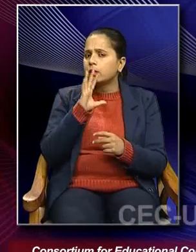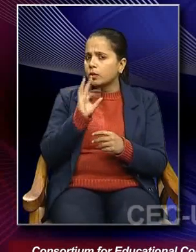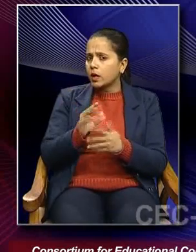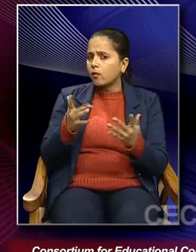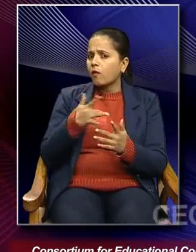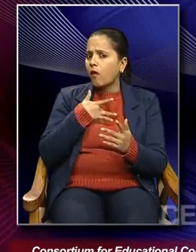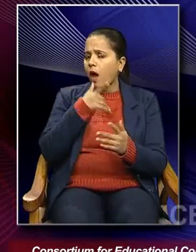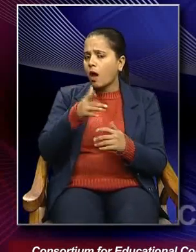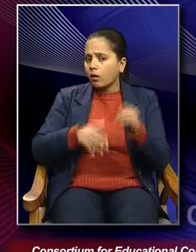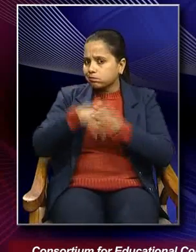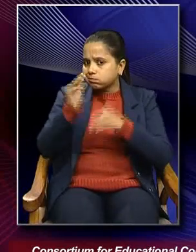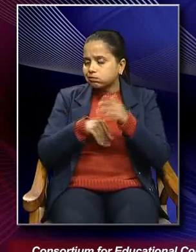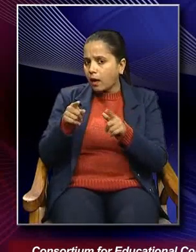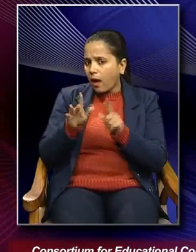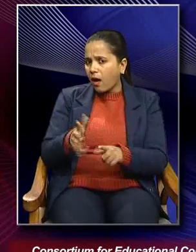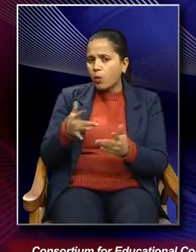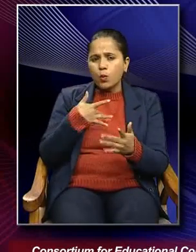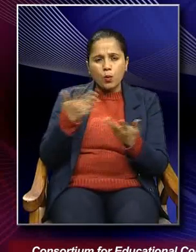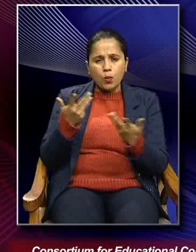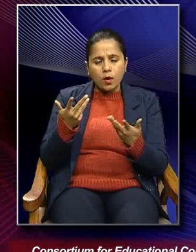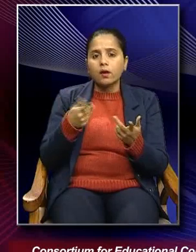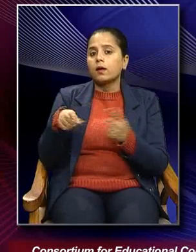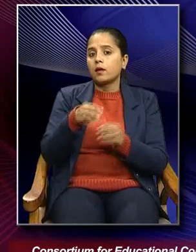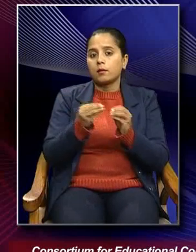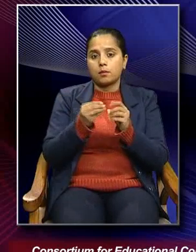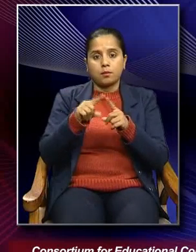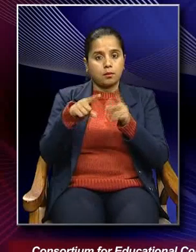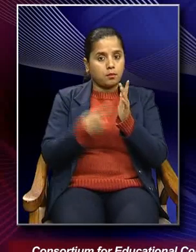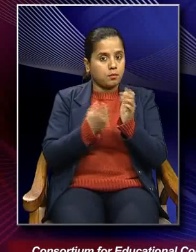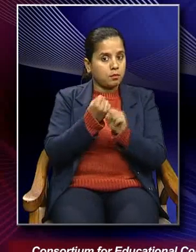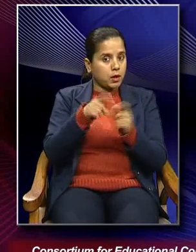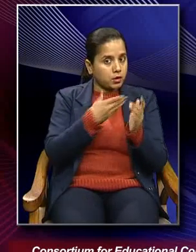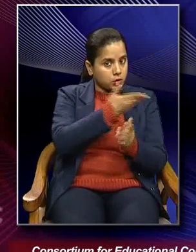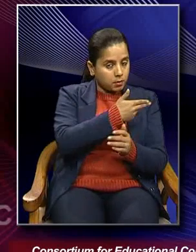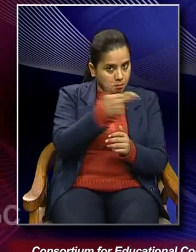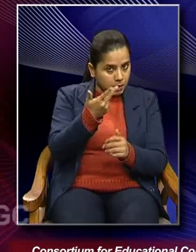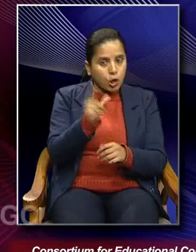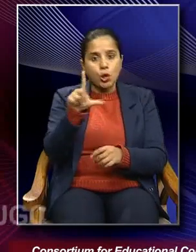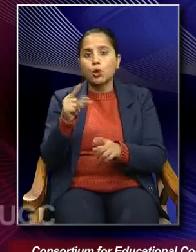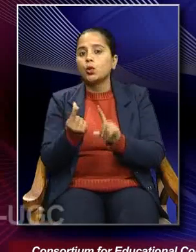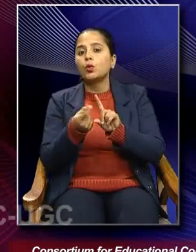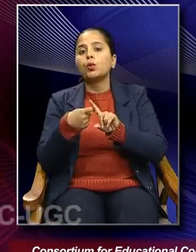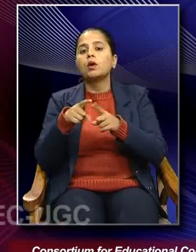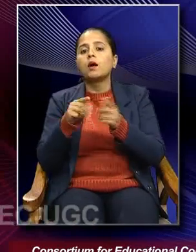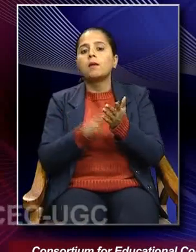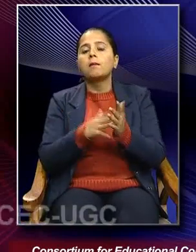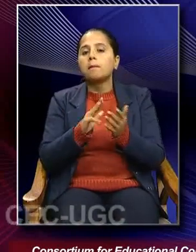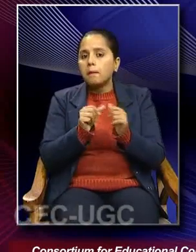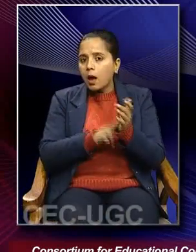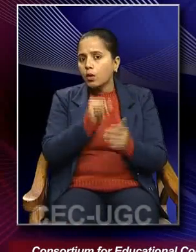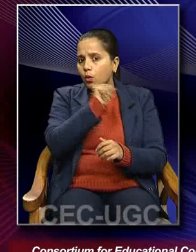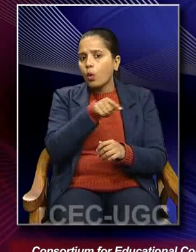is constructed. According to Berger and Luckmann, it is an ordered